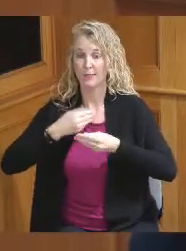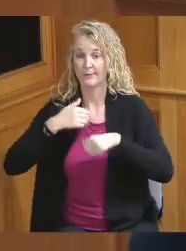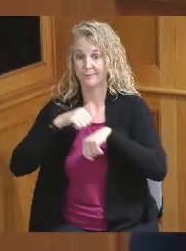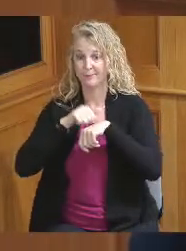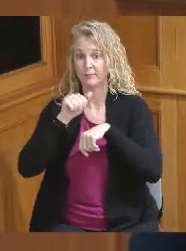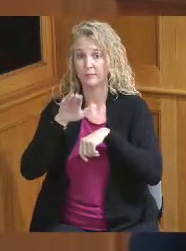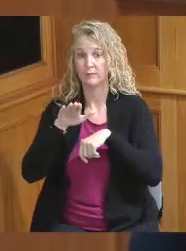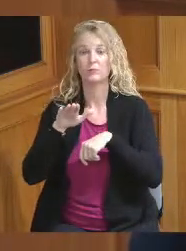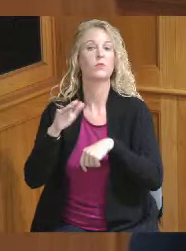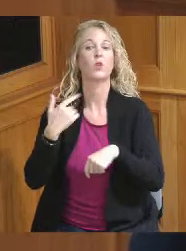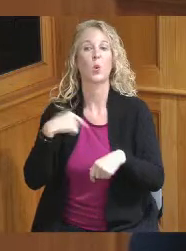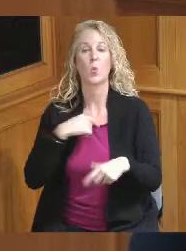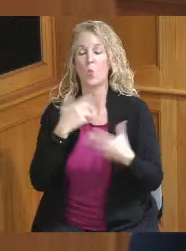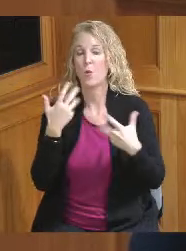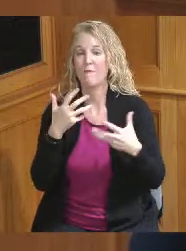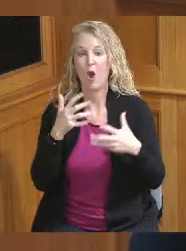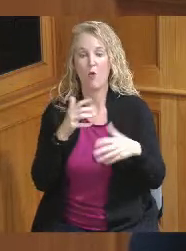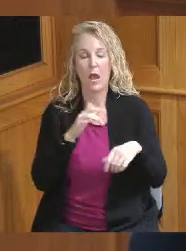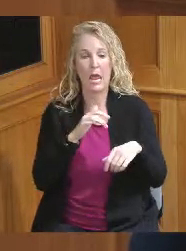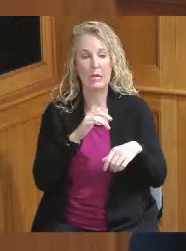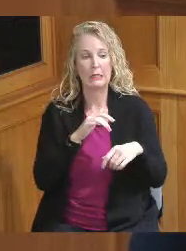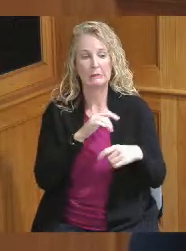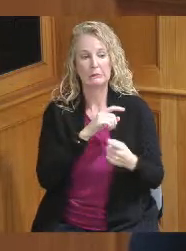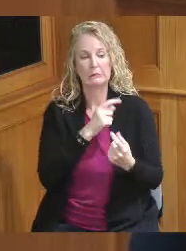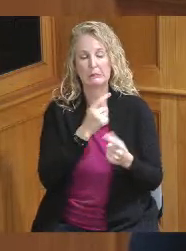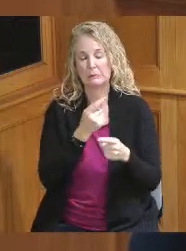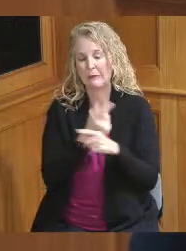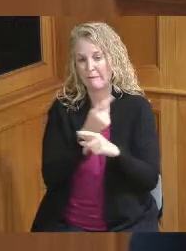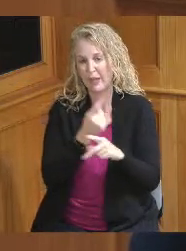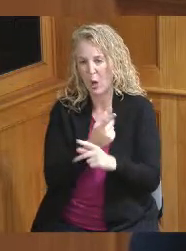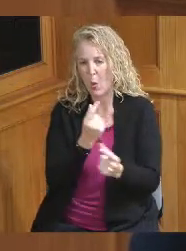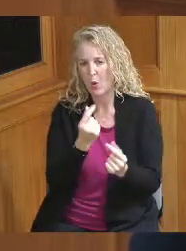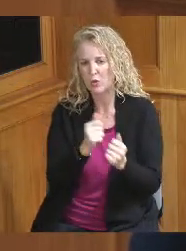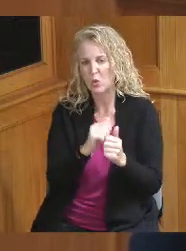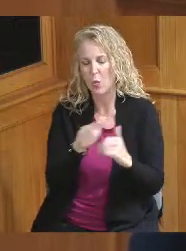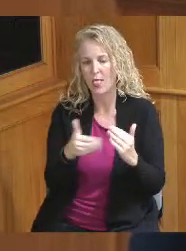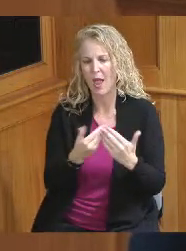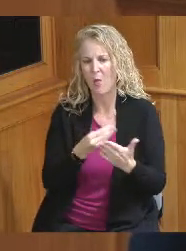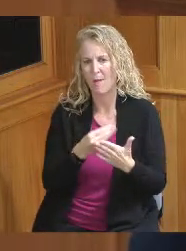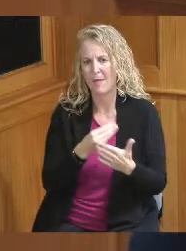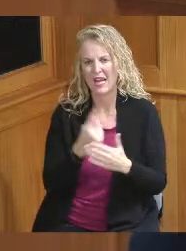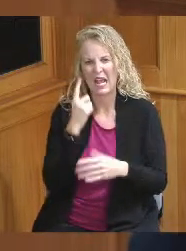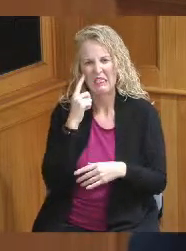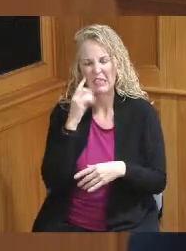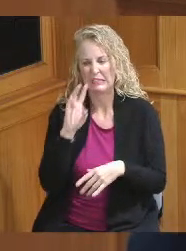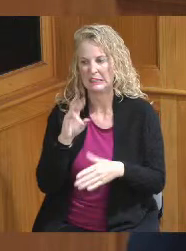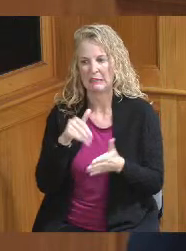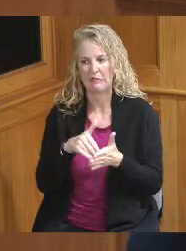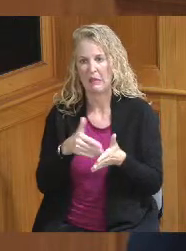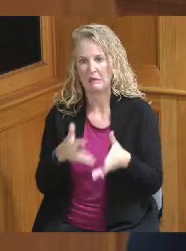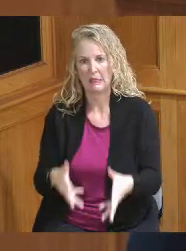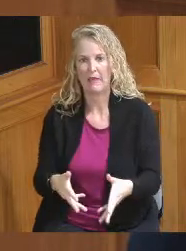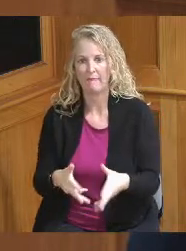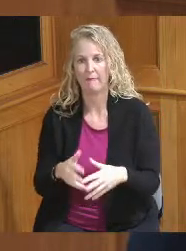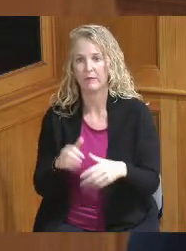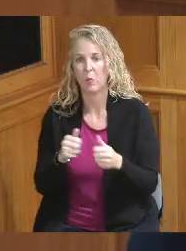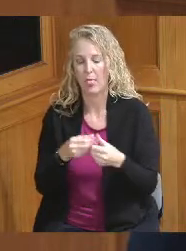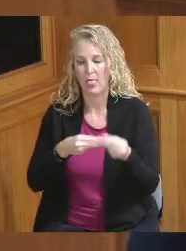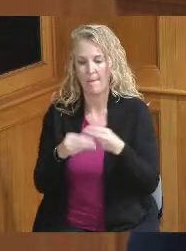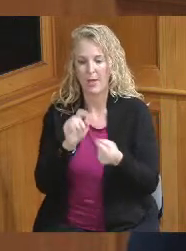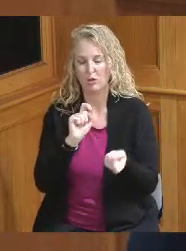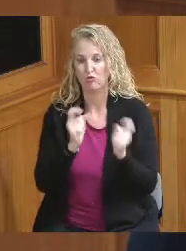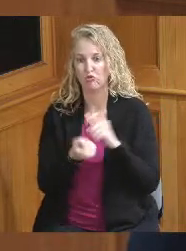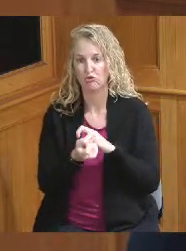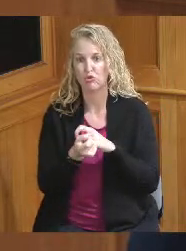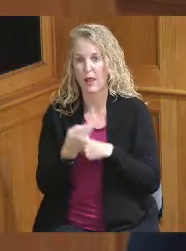actually obligated all of our funding with ARPA currently, other than a very small amount. I think it's only around like $7,000 with the budget changes